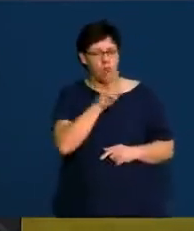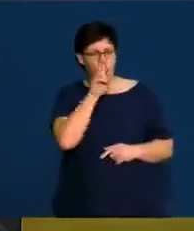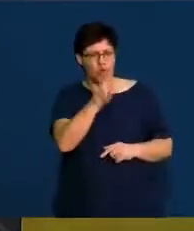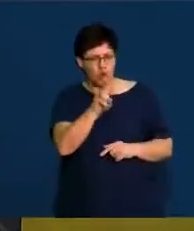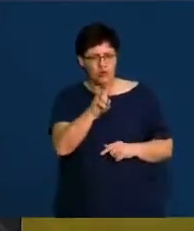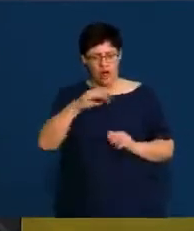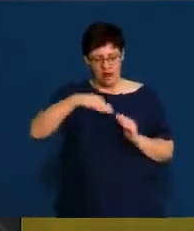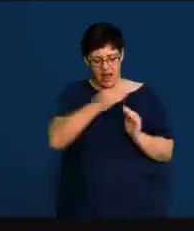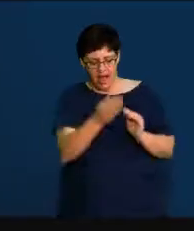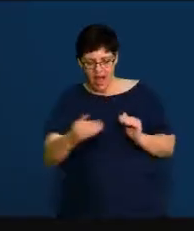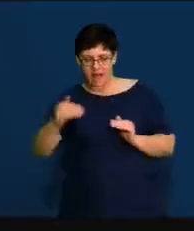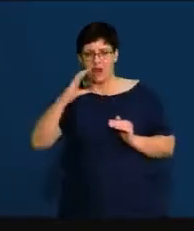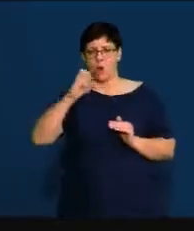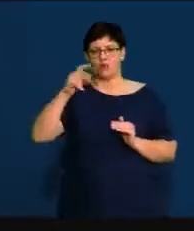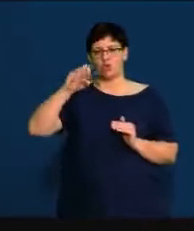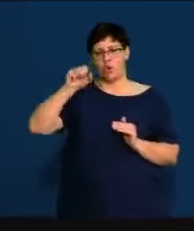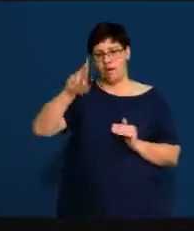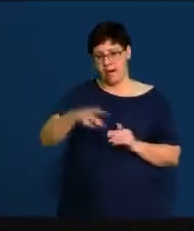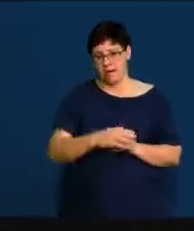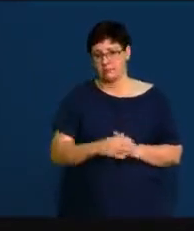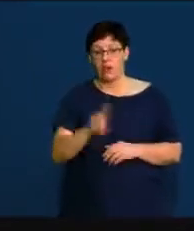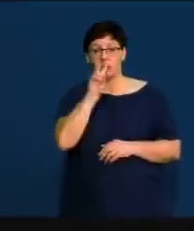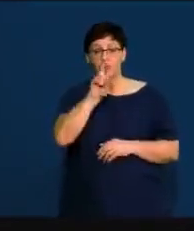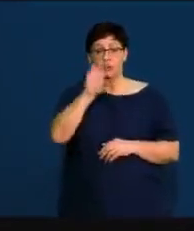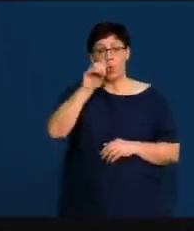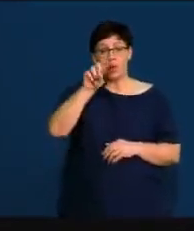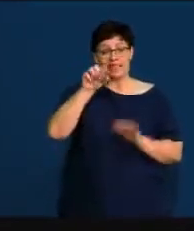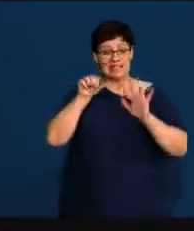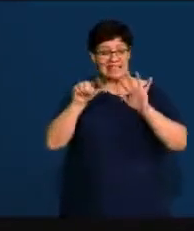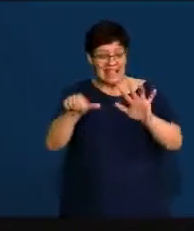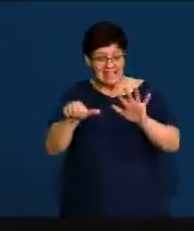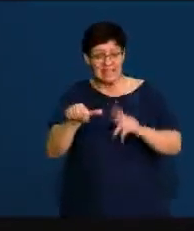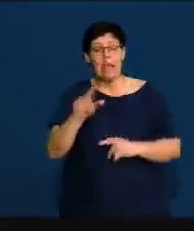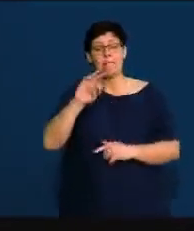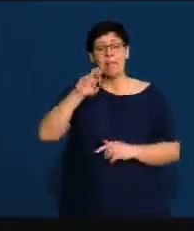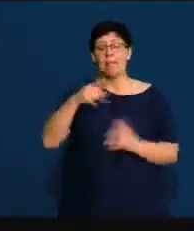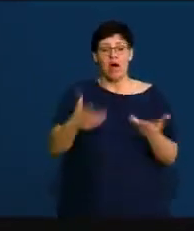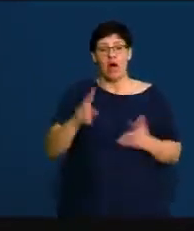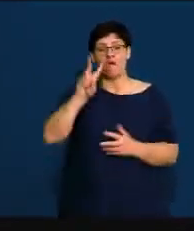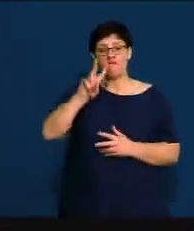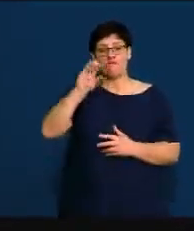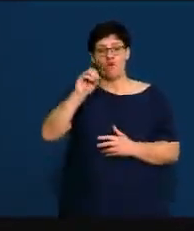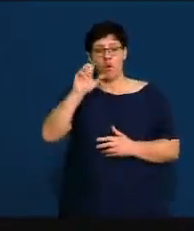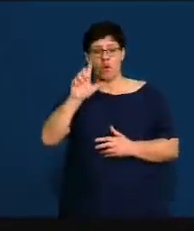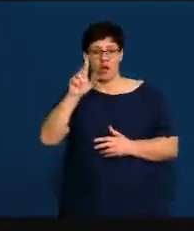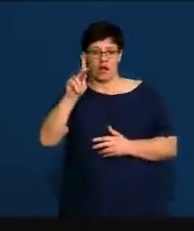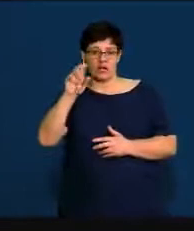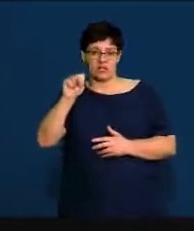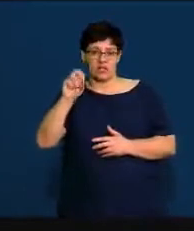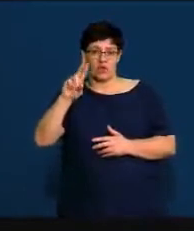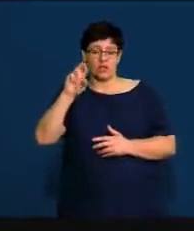contour lines. Notice, in 2016, on the map of Volksrus, valley climates was again